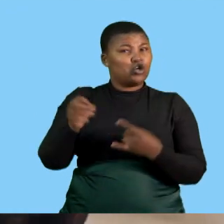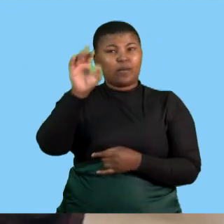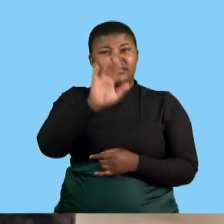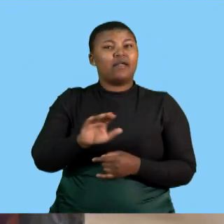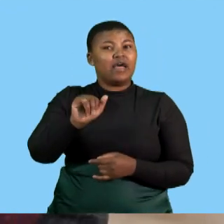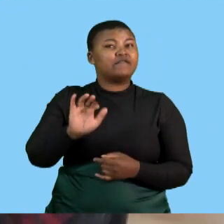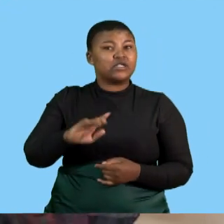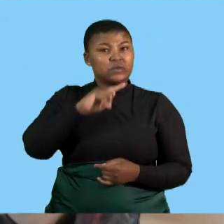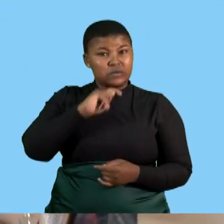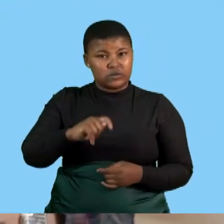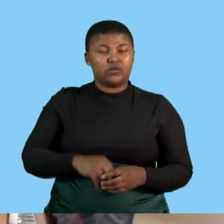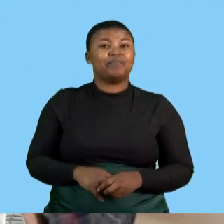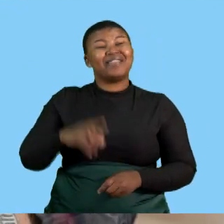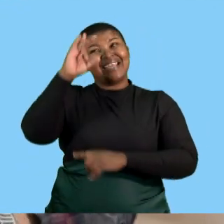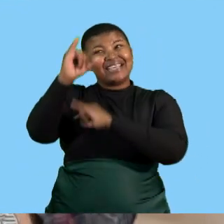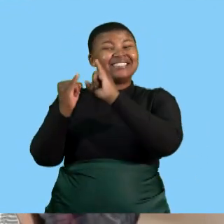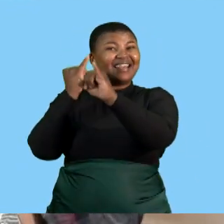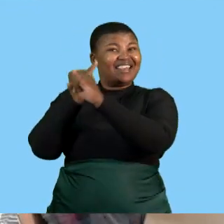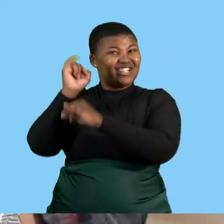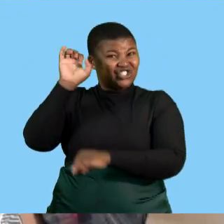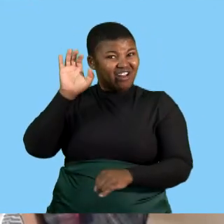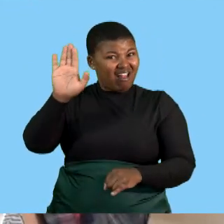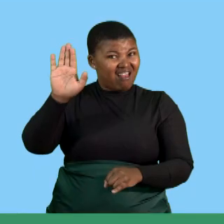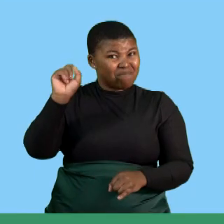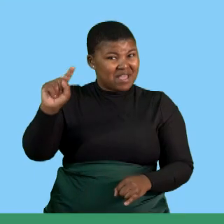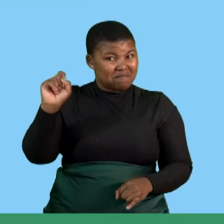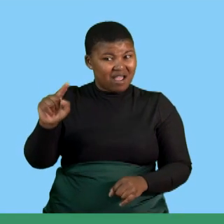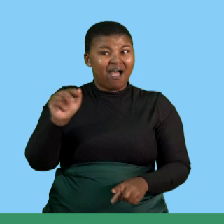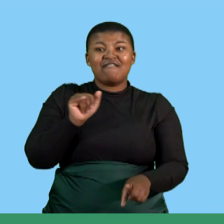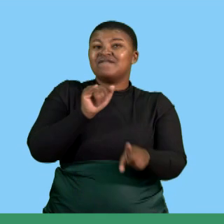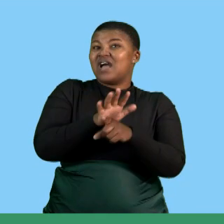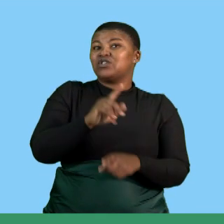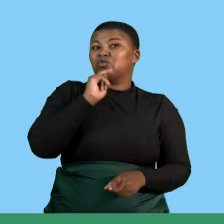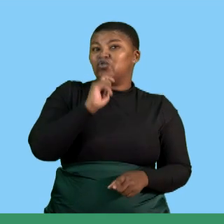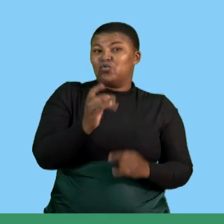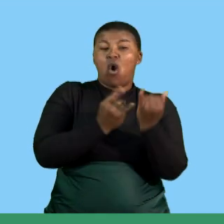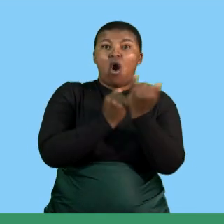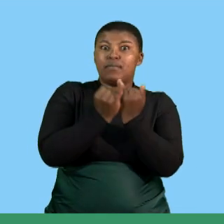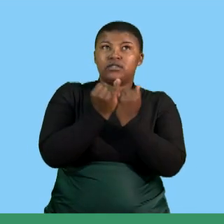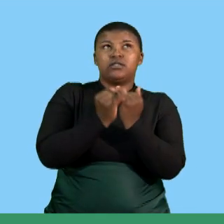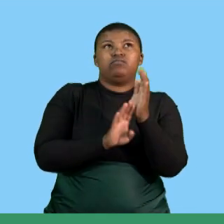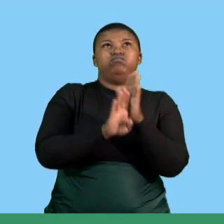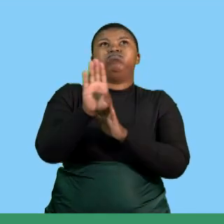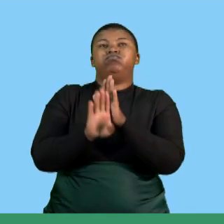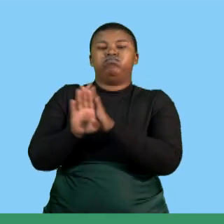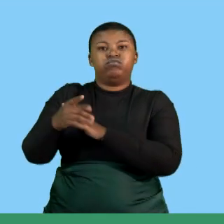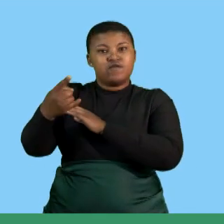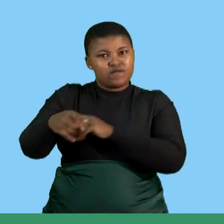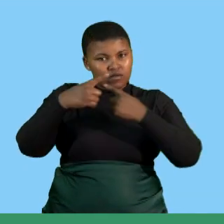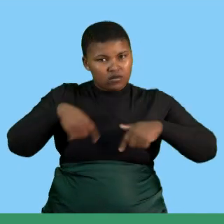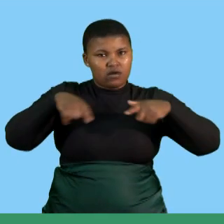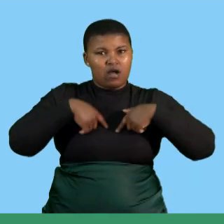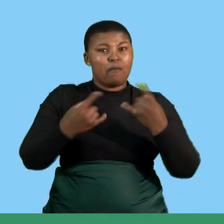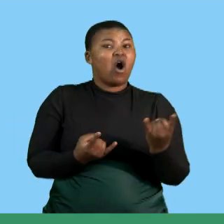So international environmental factors can also increase competition for our domestic markets.